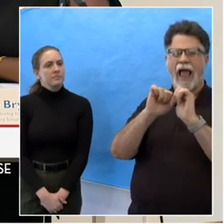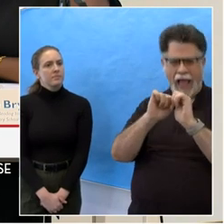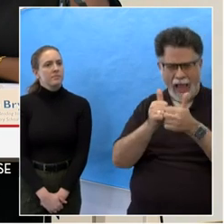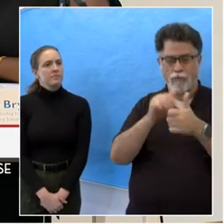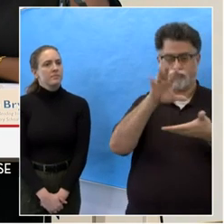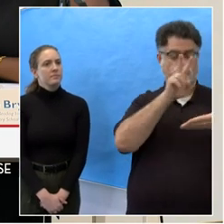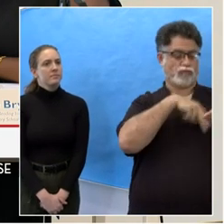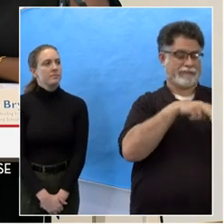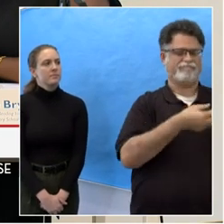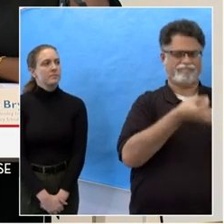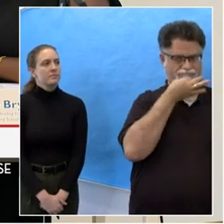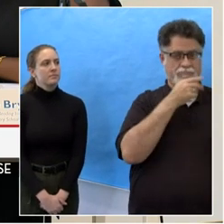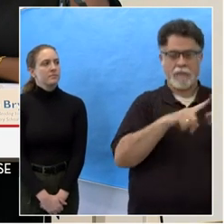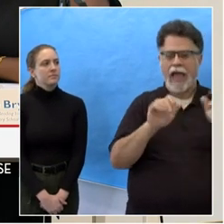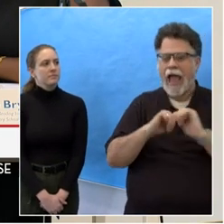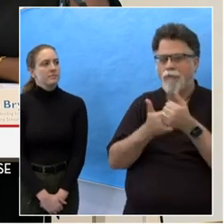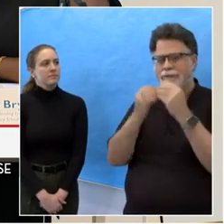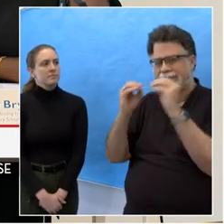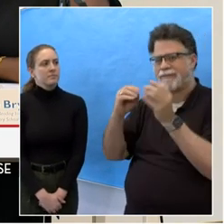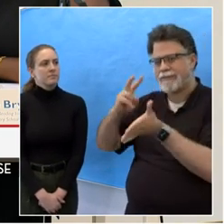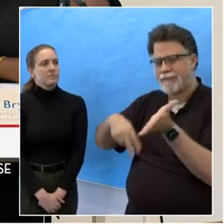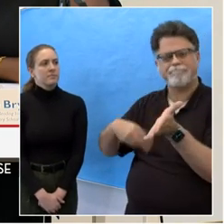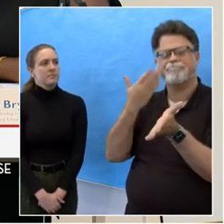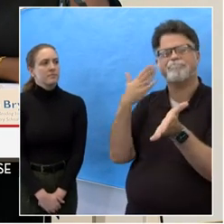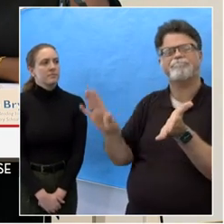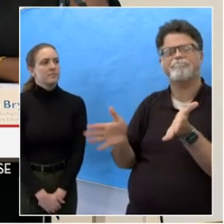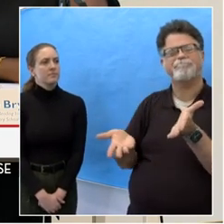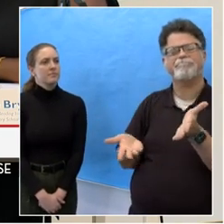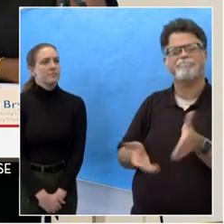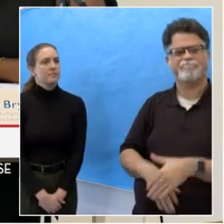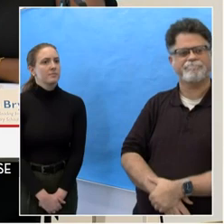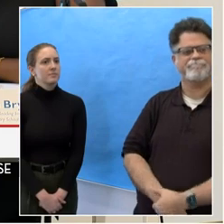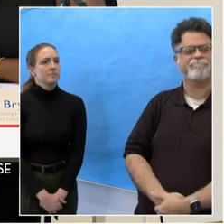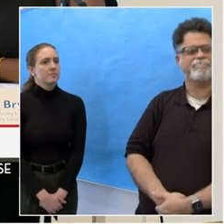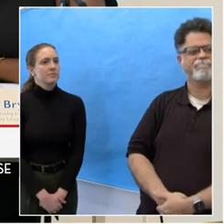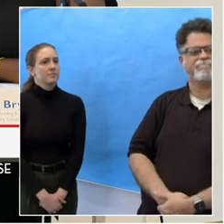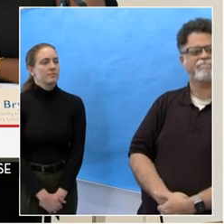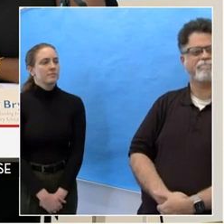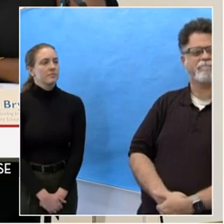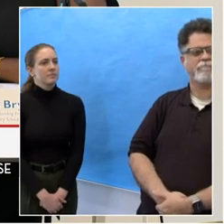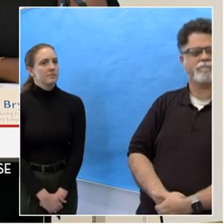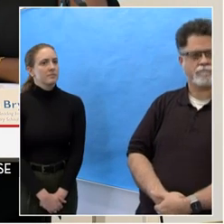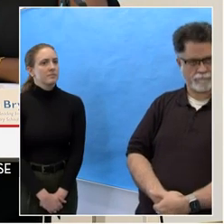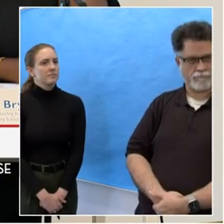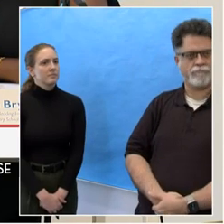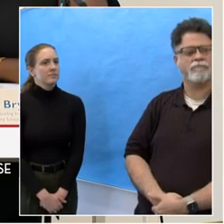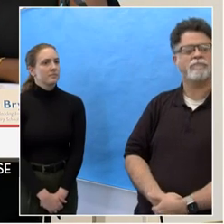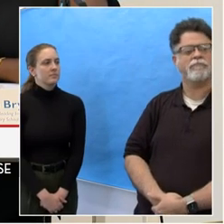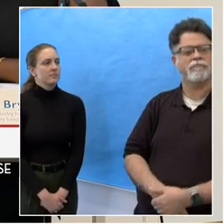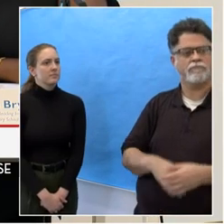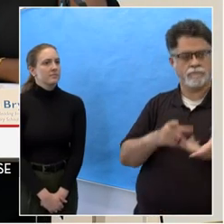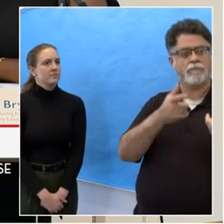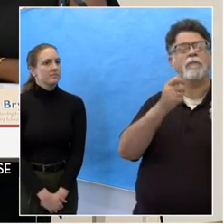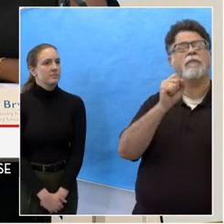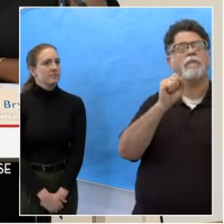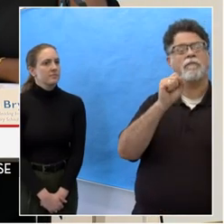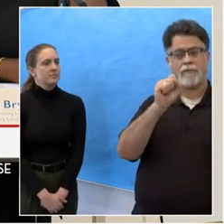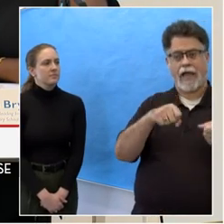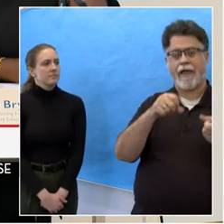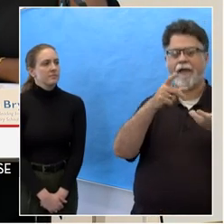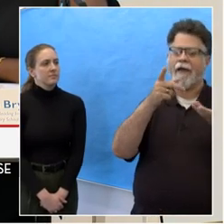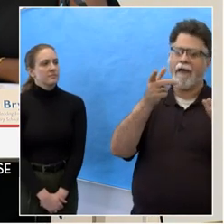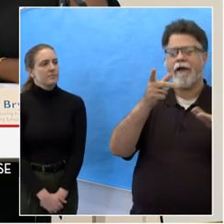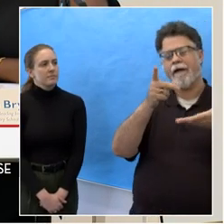how to read, you also know how to teach reading. And over again, I had heard, I would love